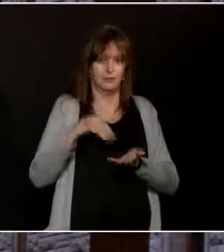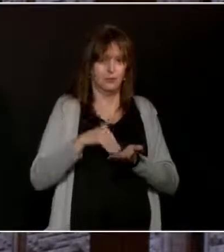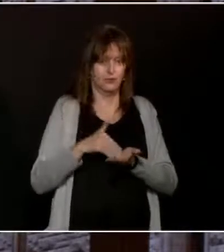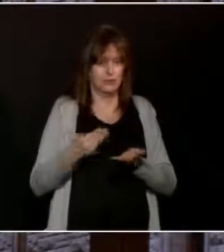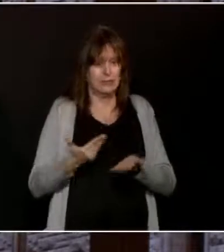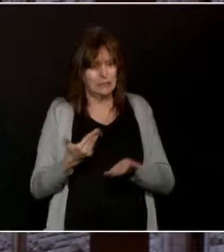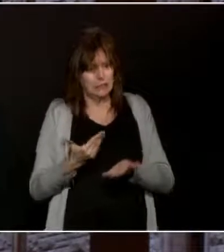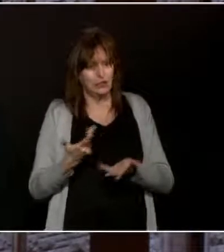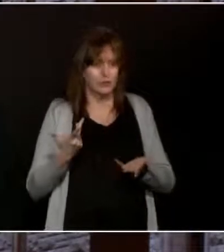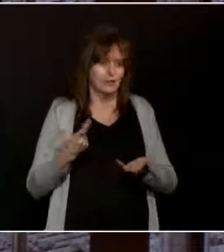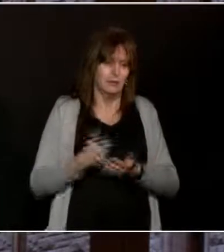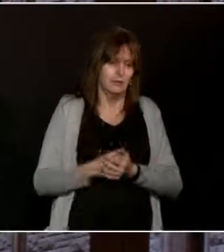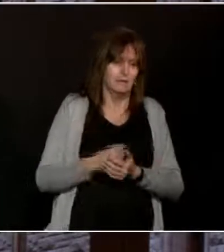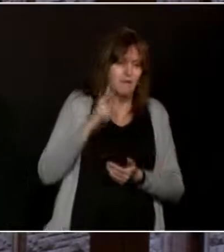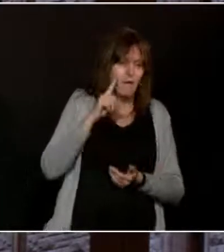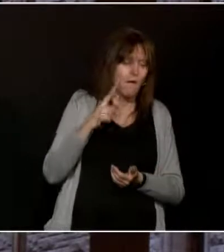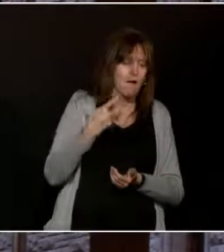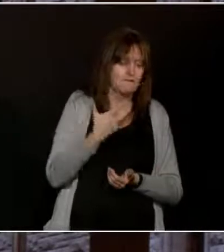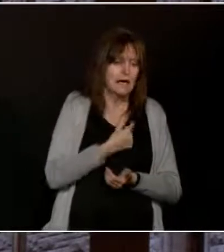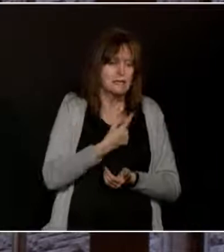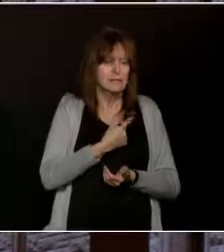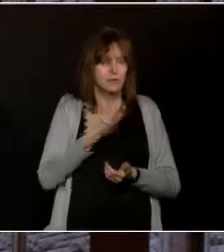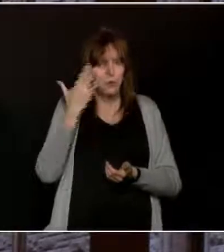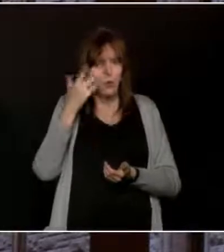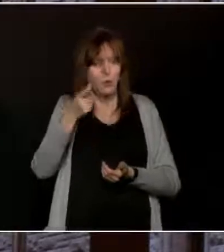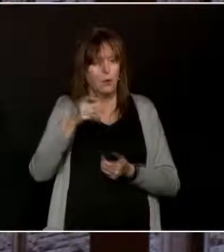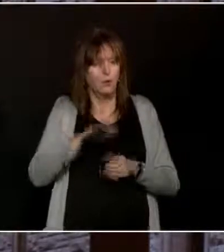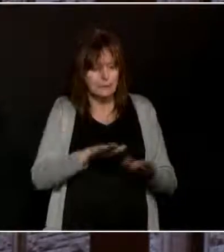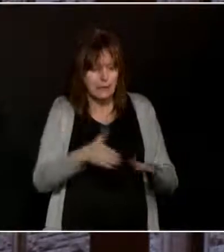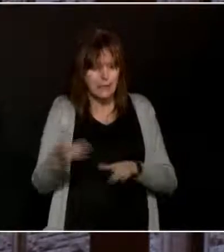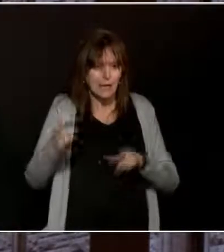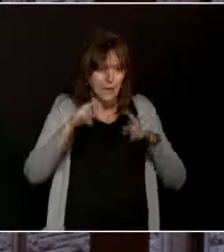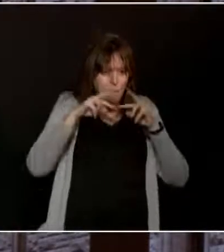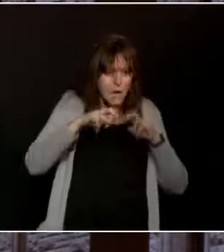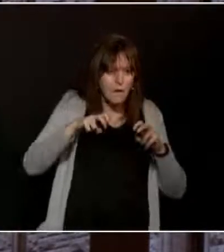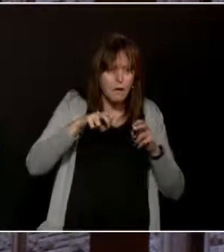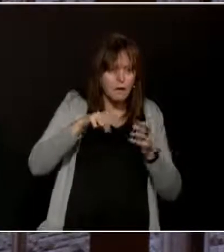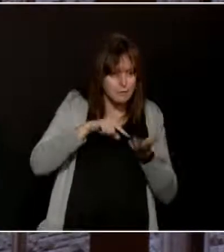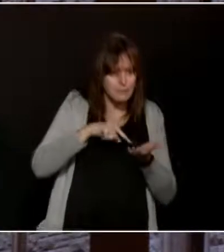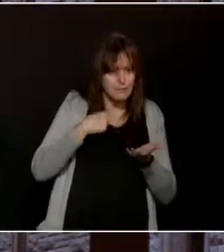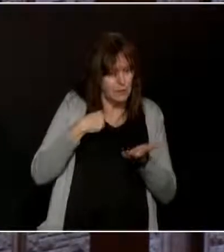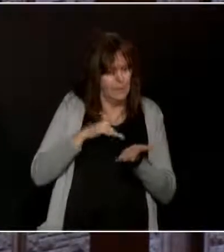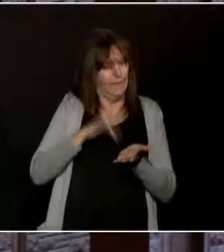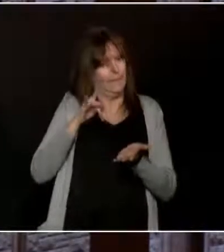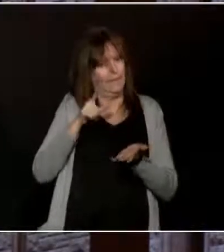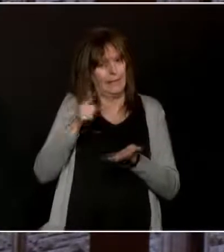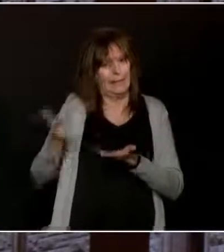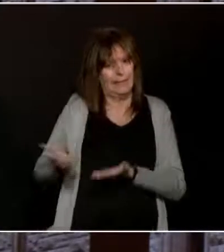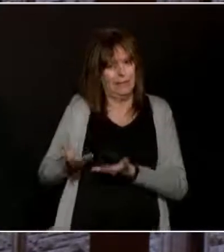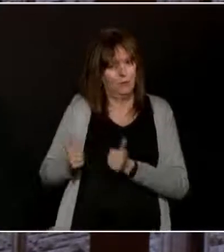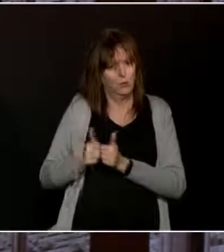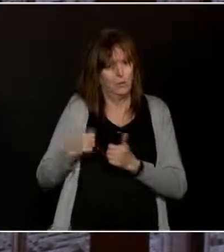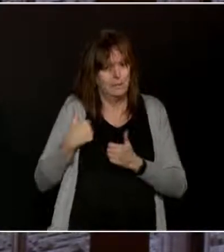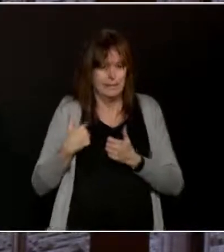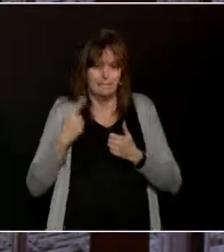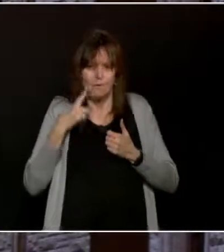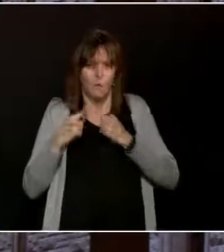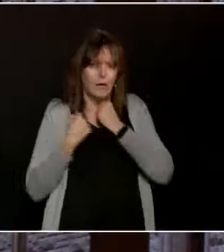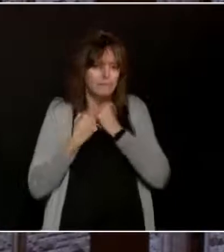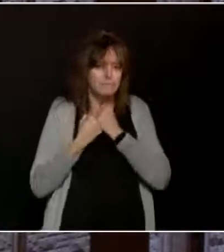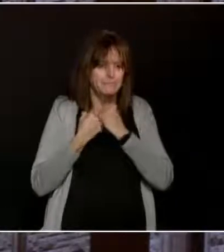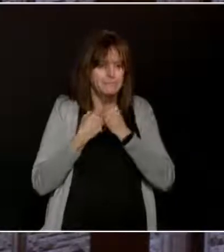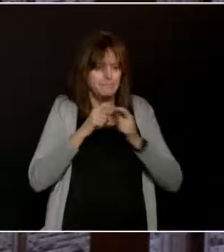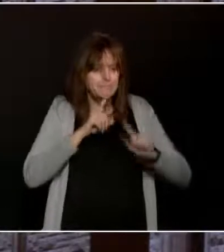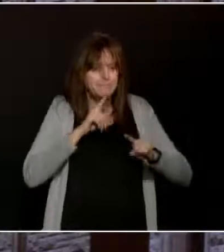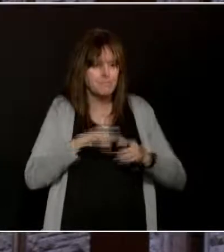fantastic. We've had a team for a long time, and his help and assistance has been invaluable throughout this time, invaluable. When we're talking about it, as our